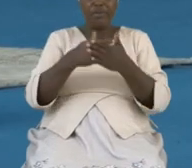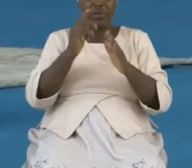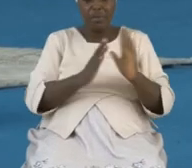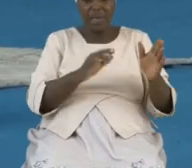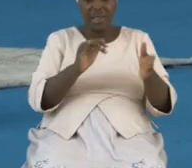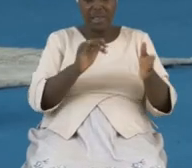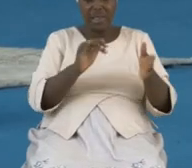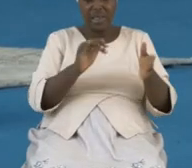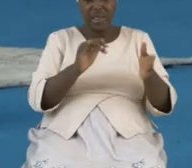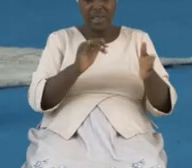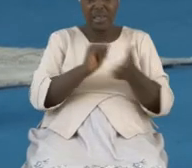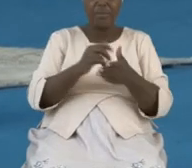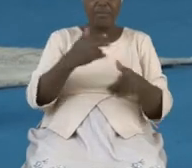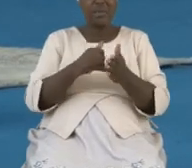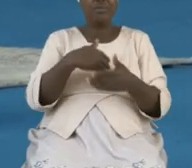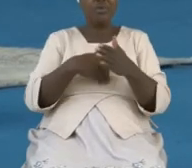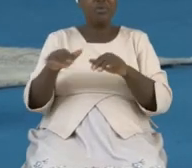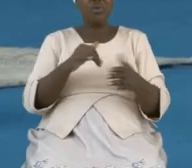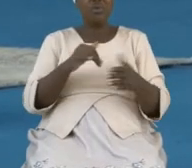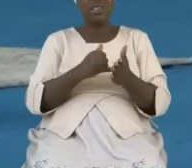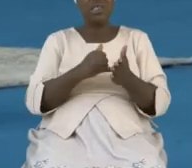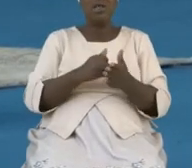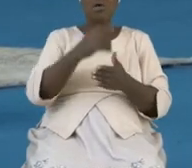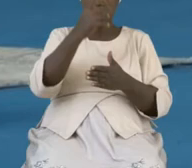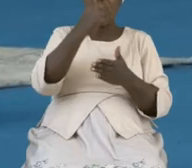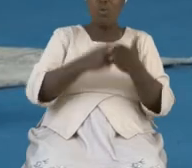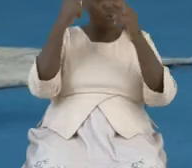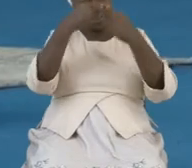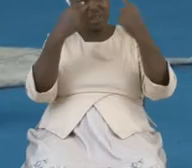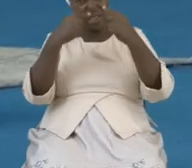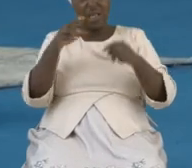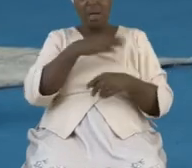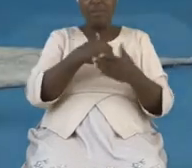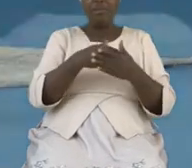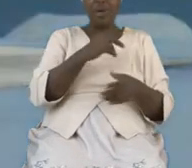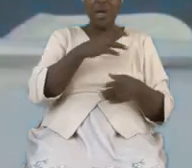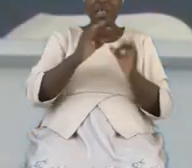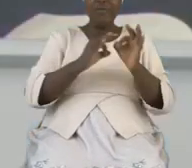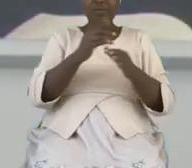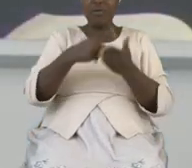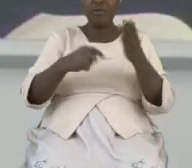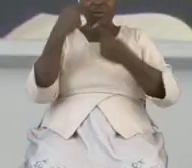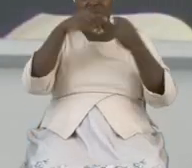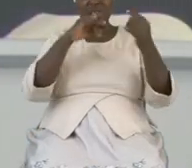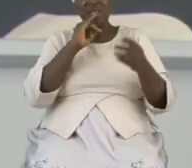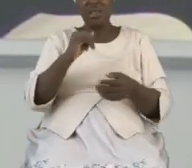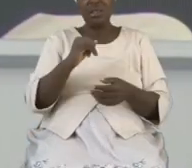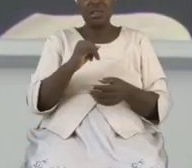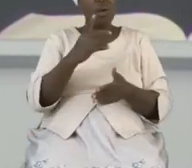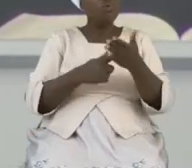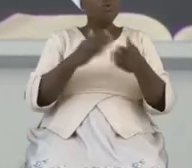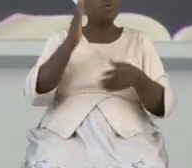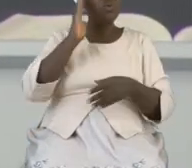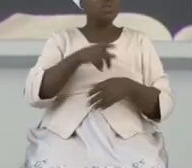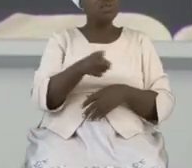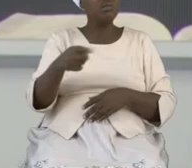you perform that? What do you consider? If what you consider is, what will they say? How will they praise me?